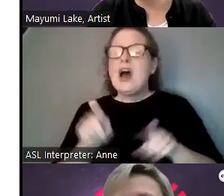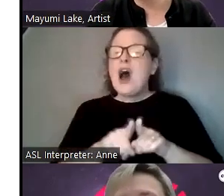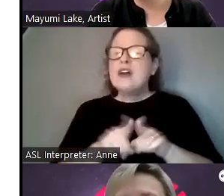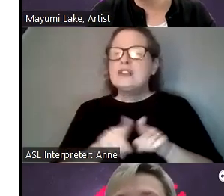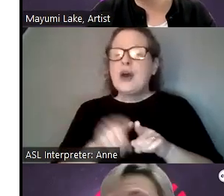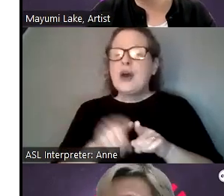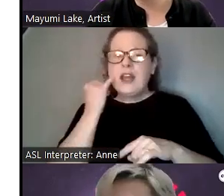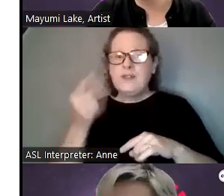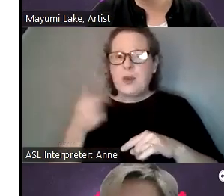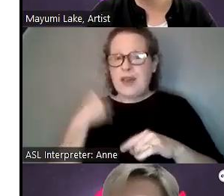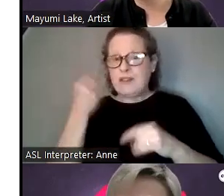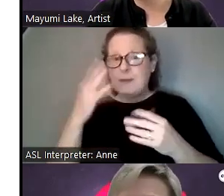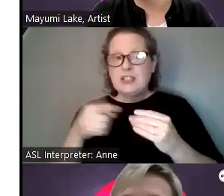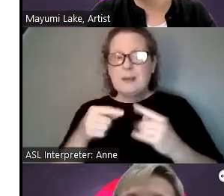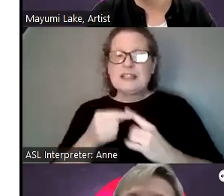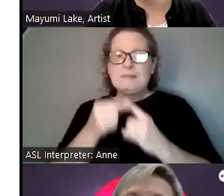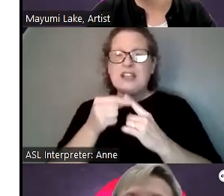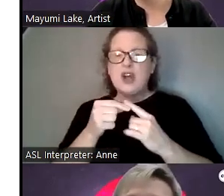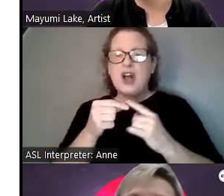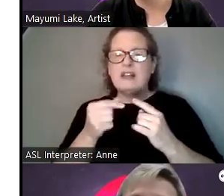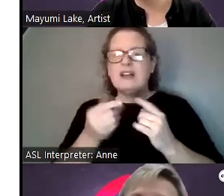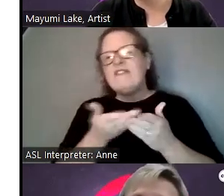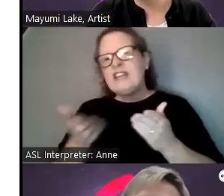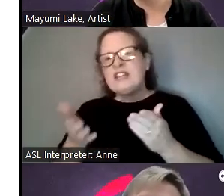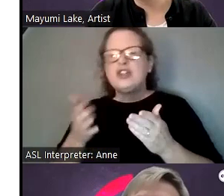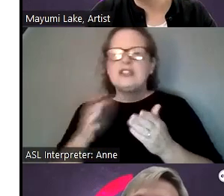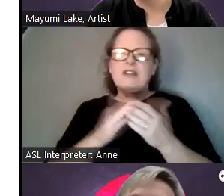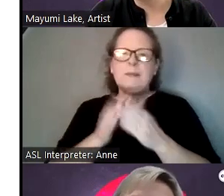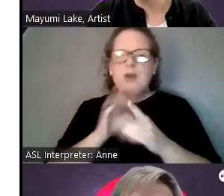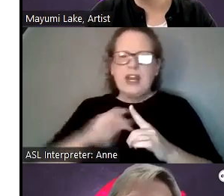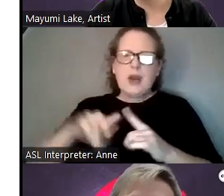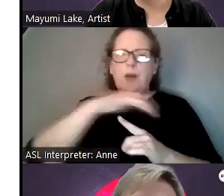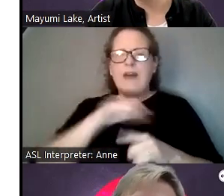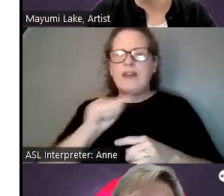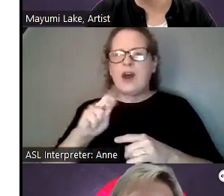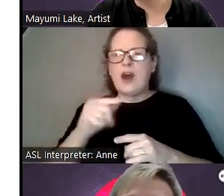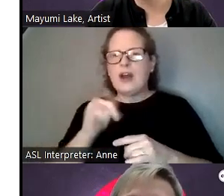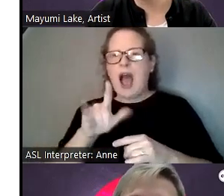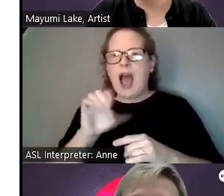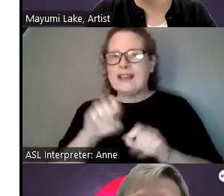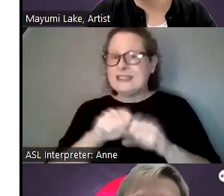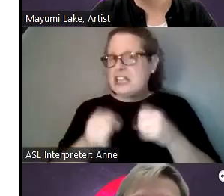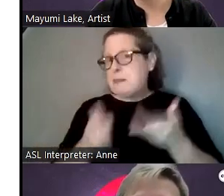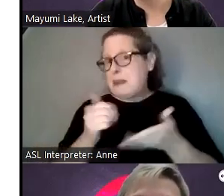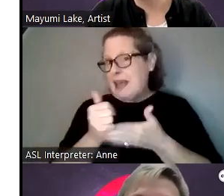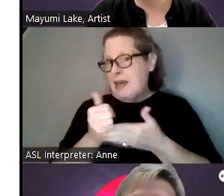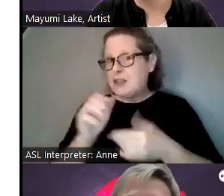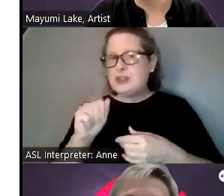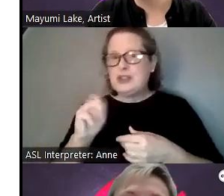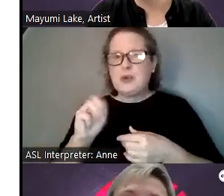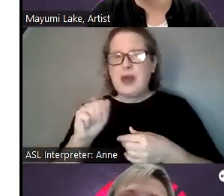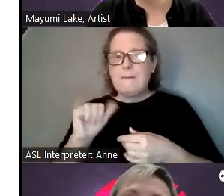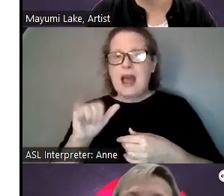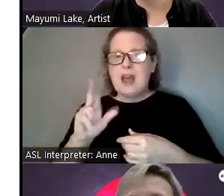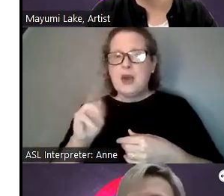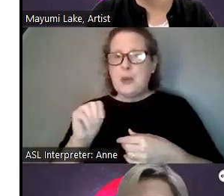you have information about special features of the community surrounding the Argyle station, that could be helpful to Mayumi as